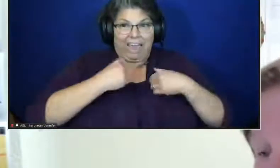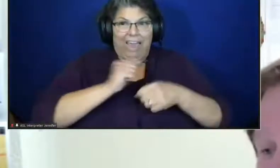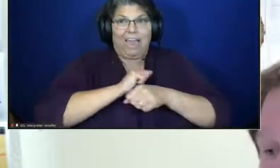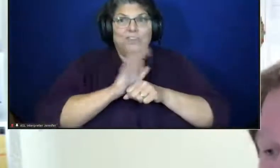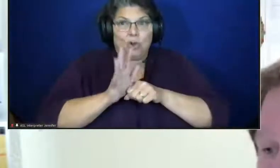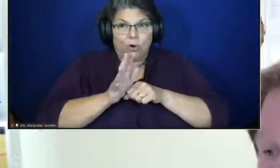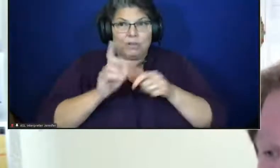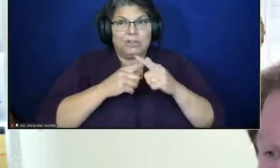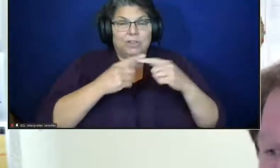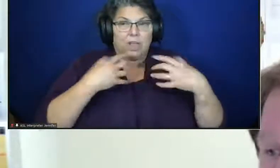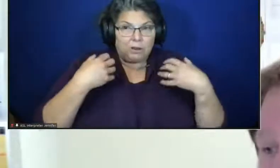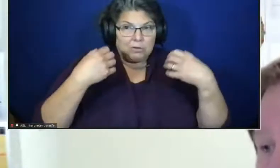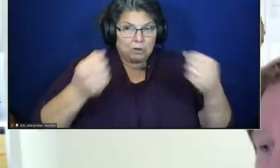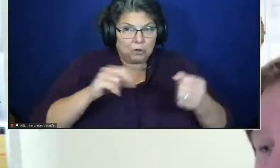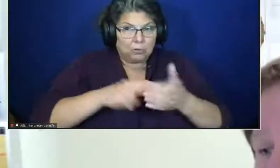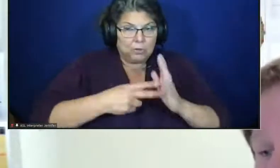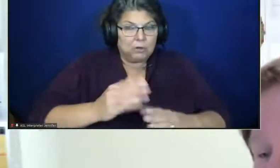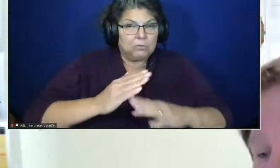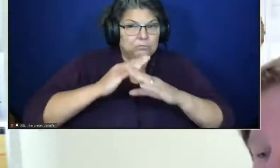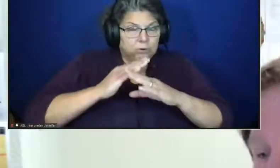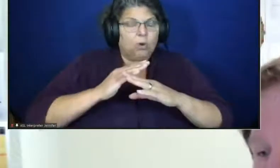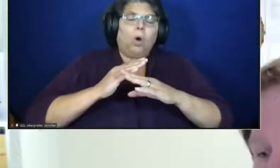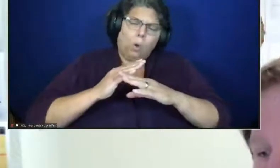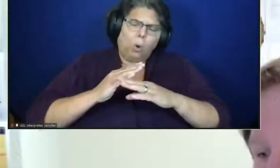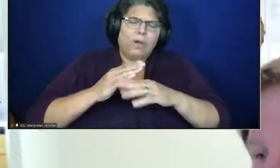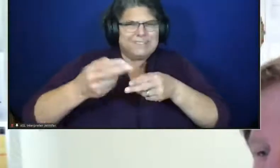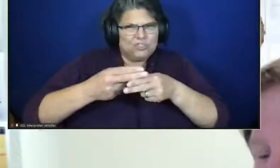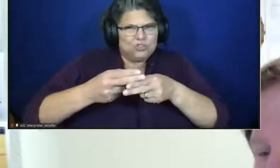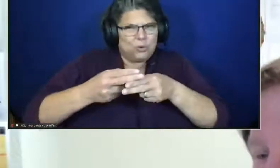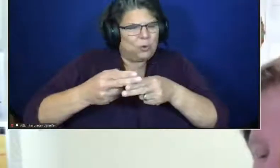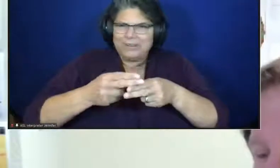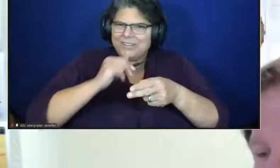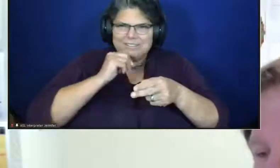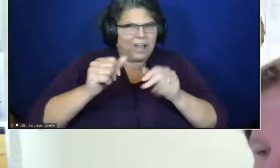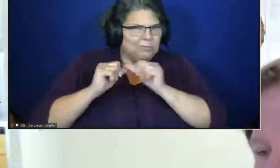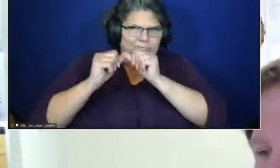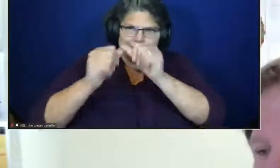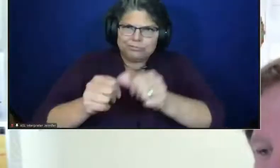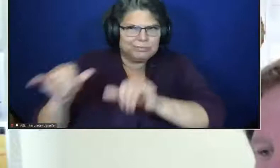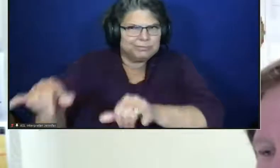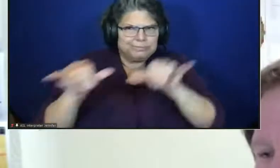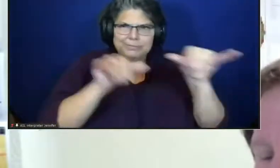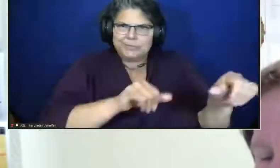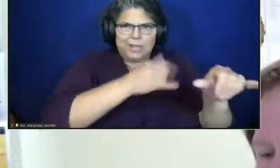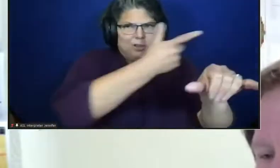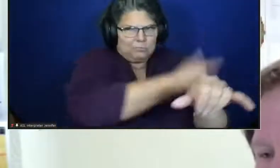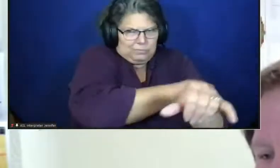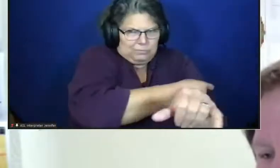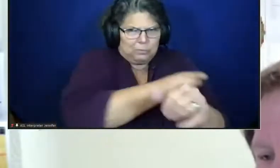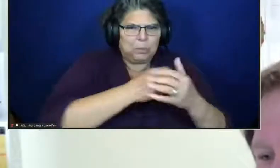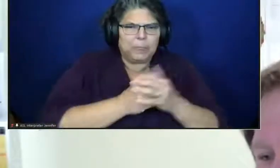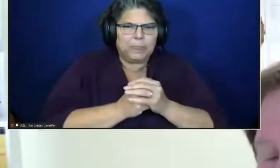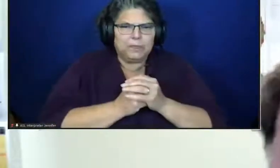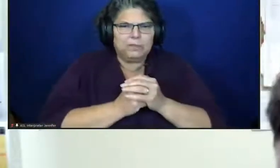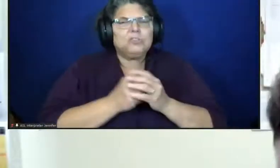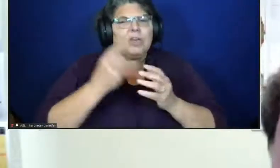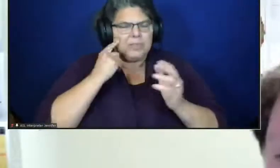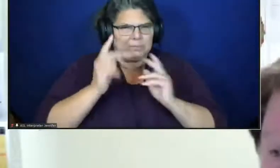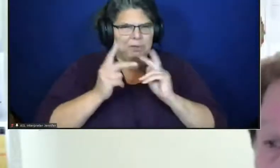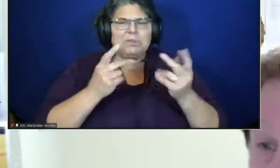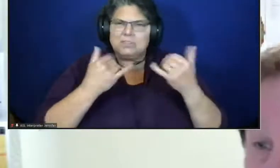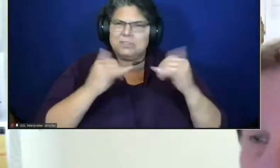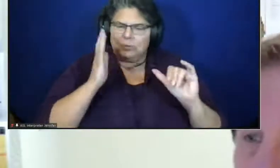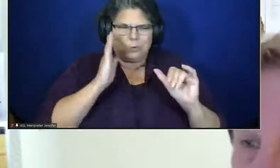looking much more at that at this point. But I think that the conclusions will still be that vaccinations are very